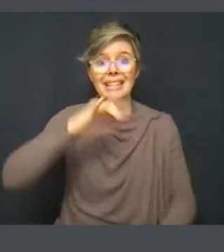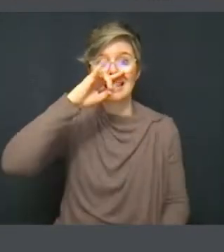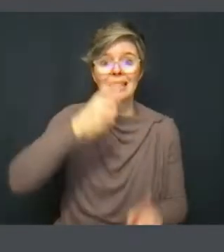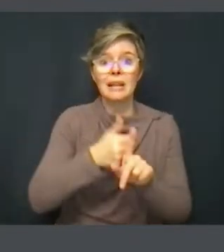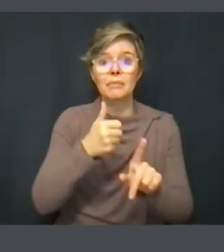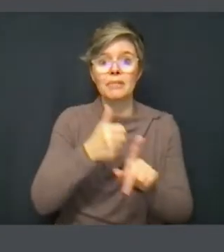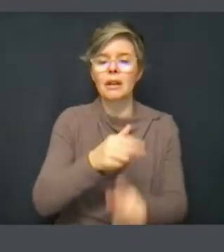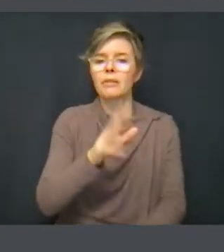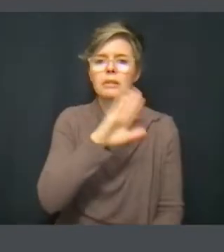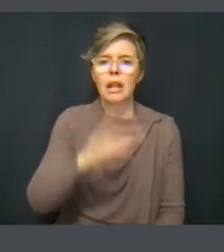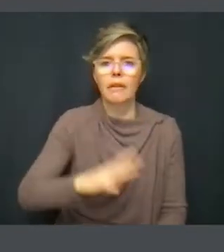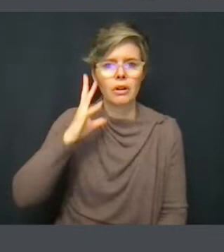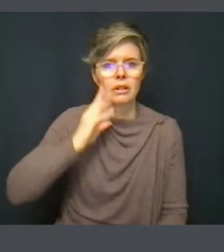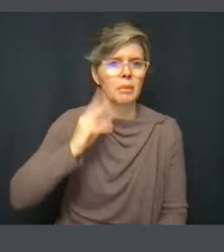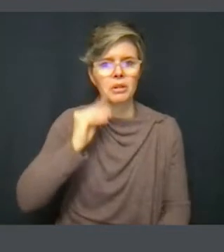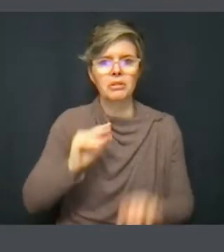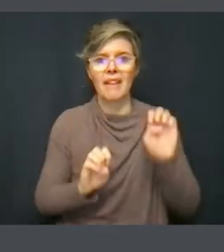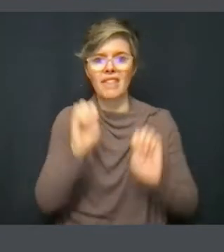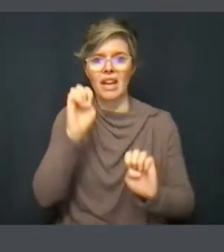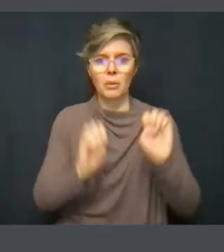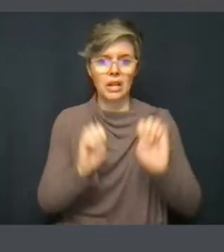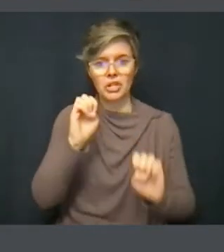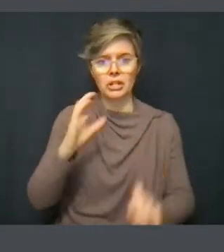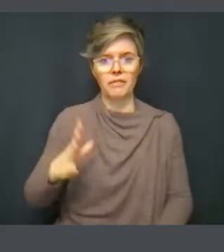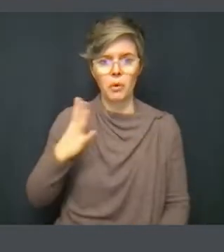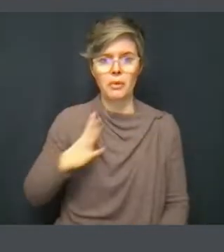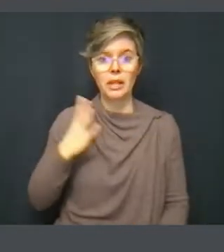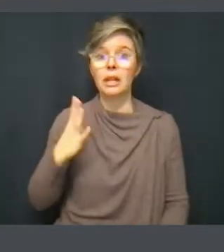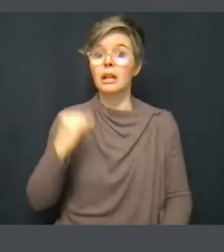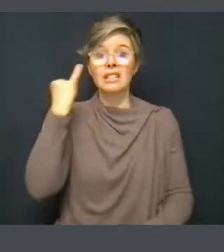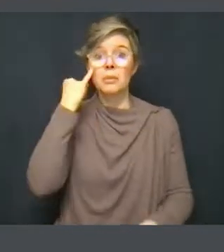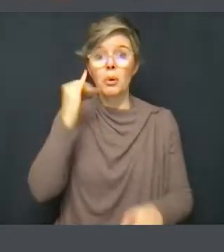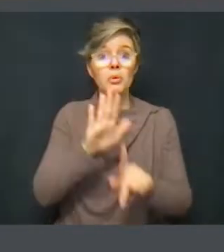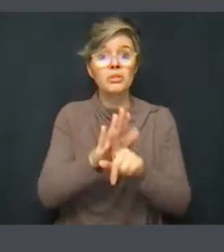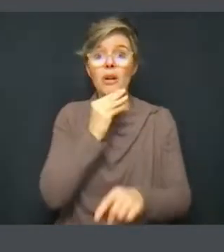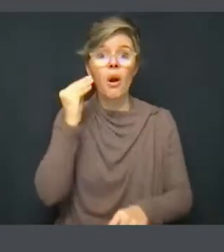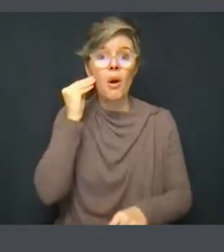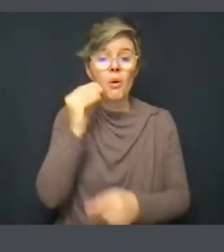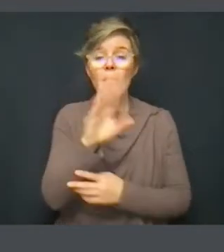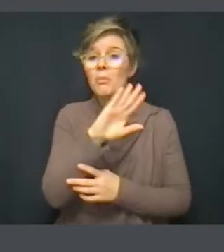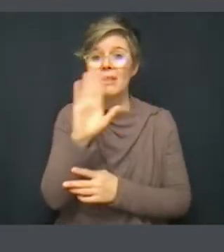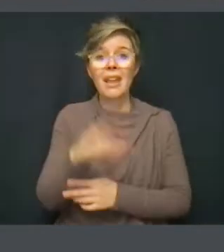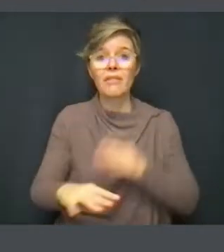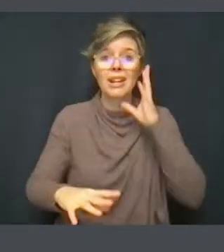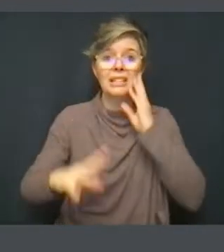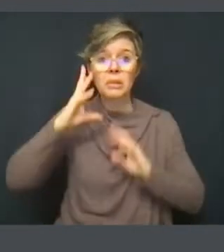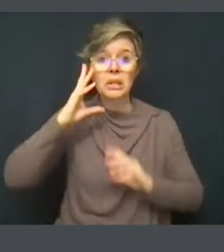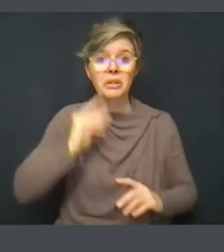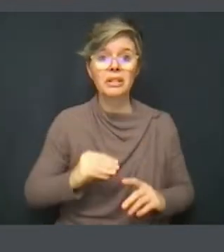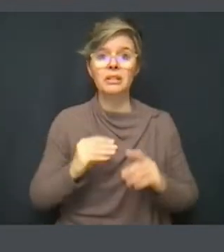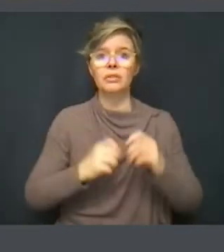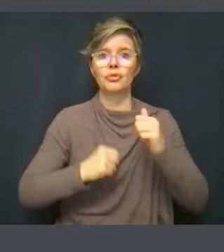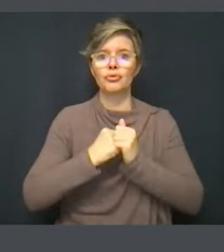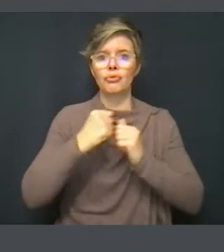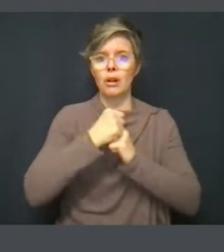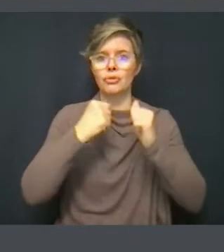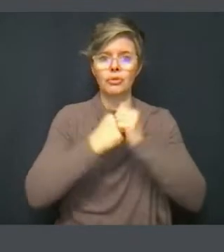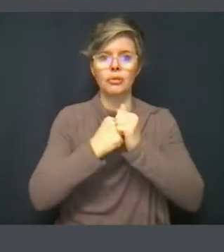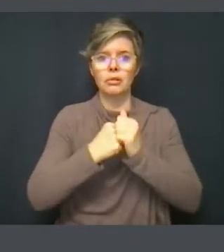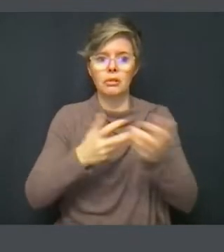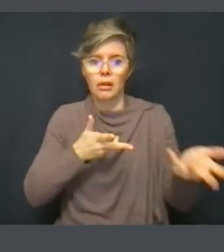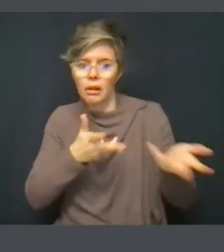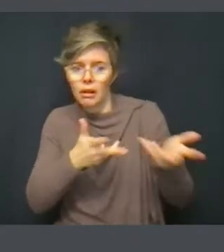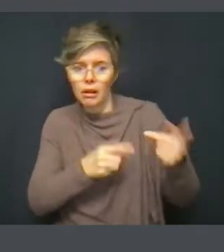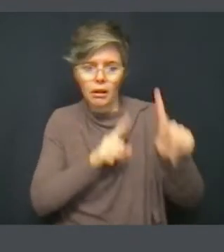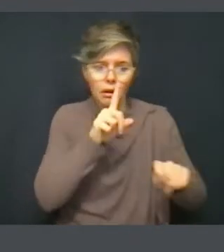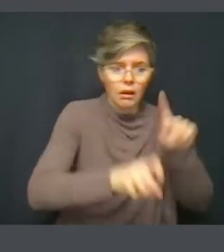formally, and who maybe at home has never done these type of very structured, sort of almost like interrogative interactions,